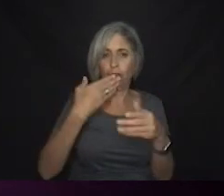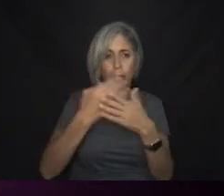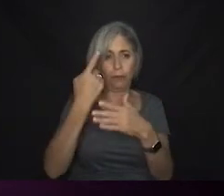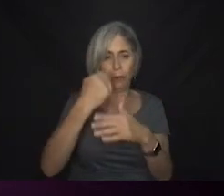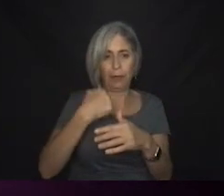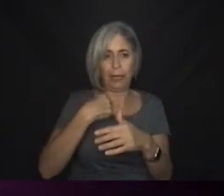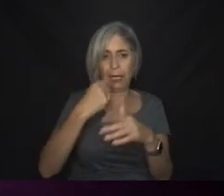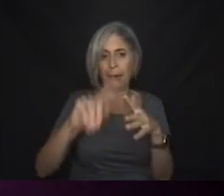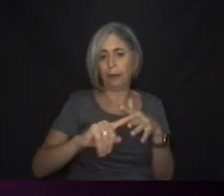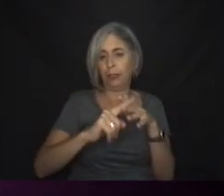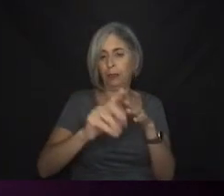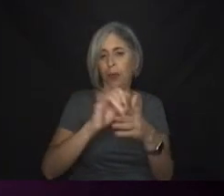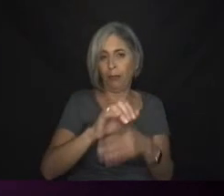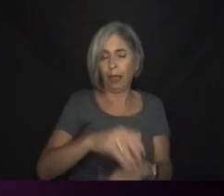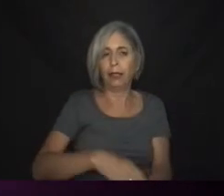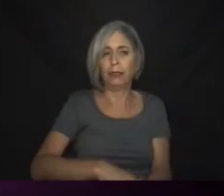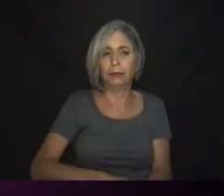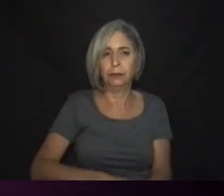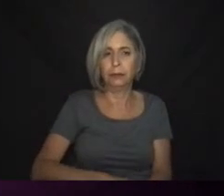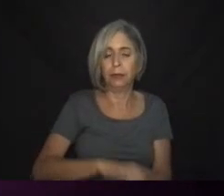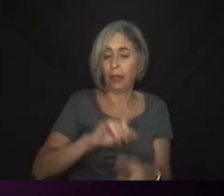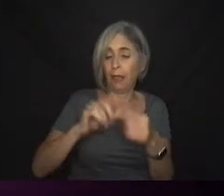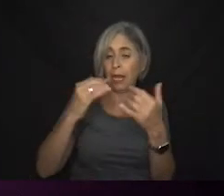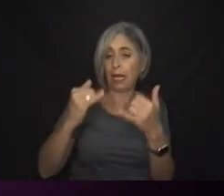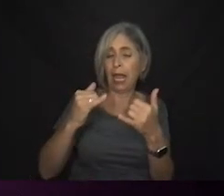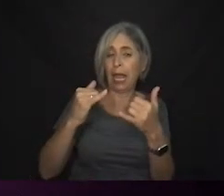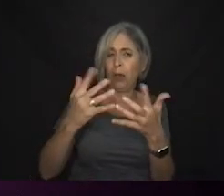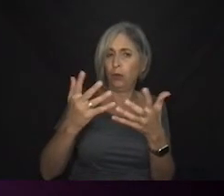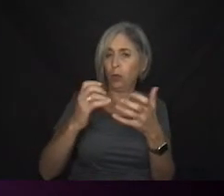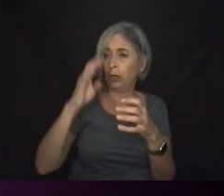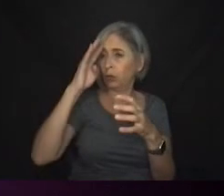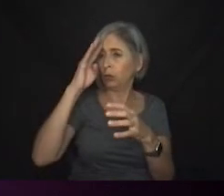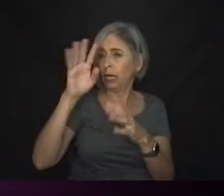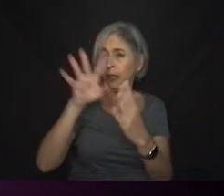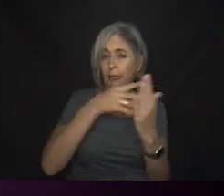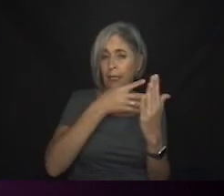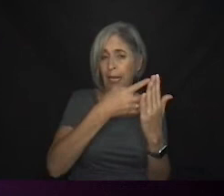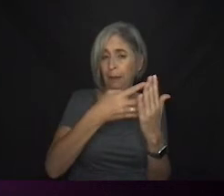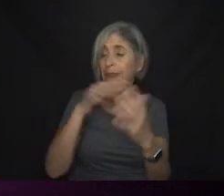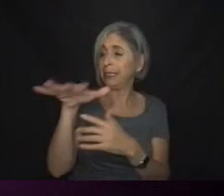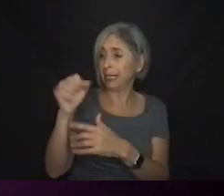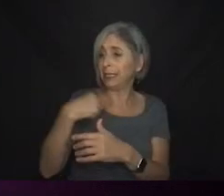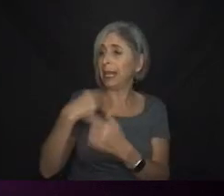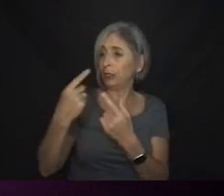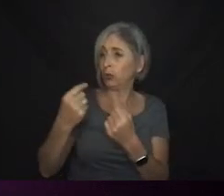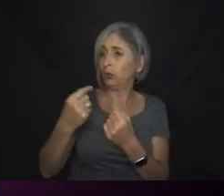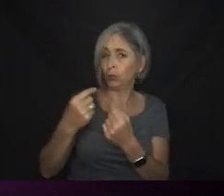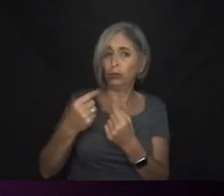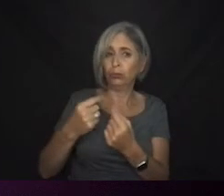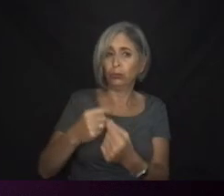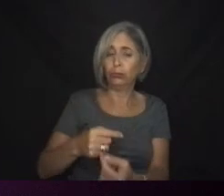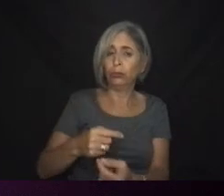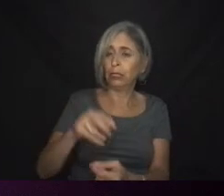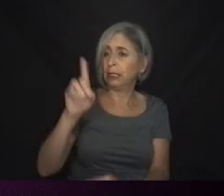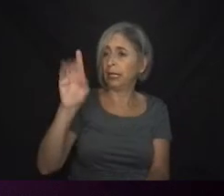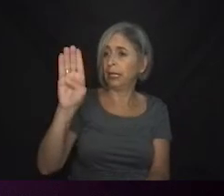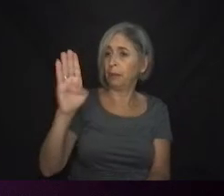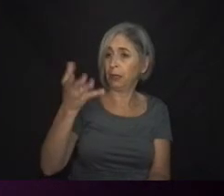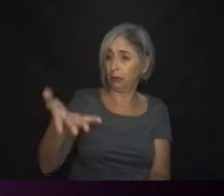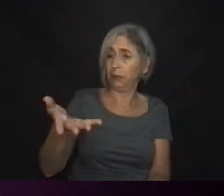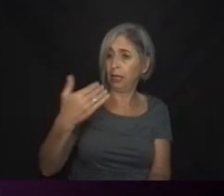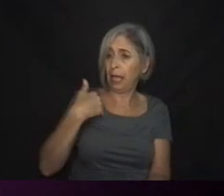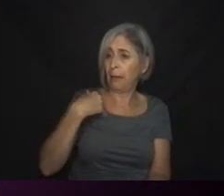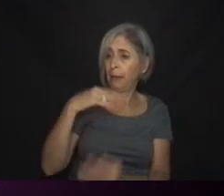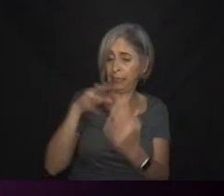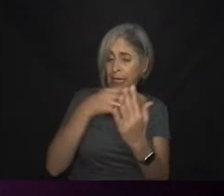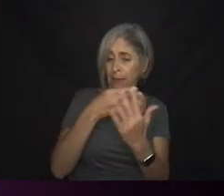I'm going to deploy it. And now it's asking me, do you want to create these tables? Yes, I do. Done. The database exists.